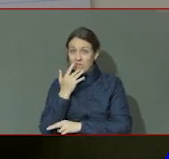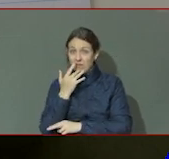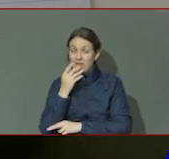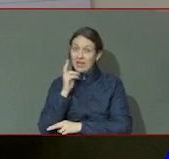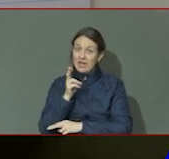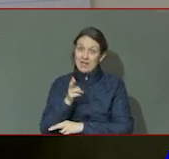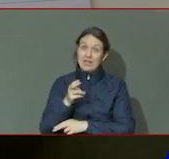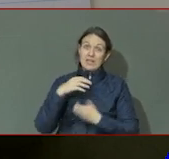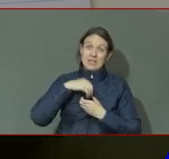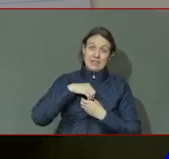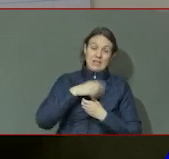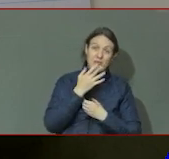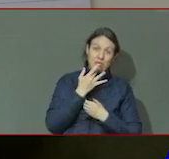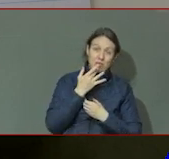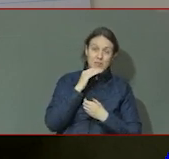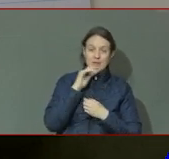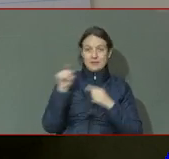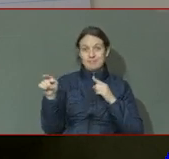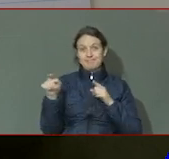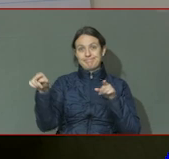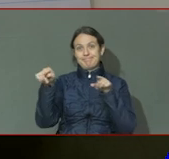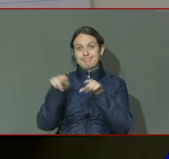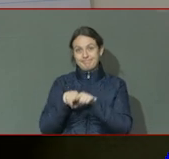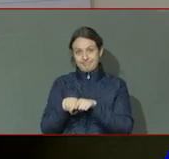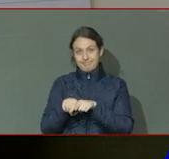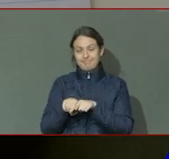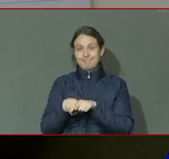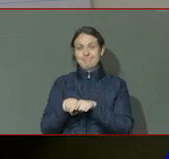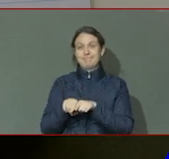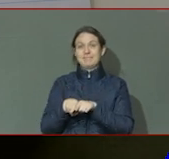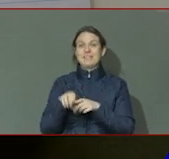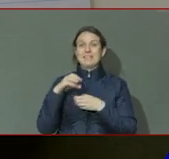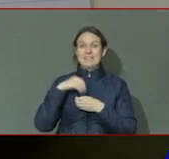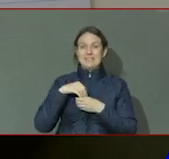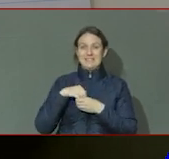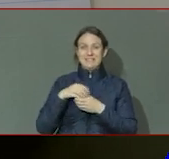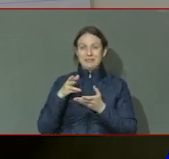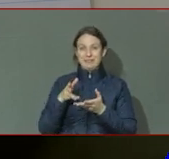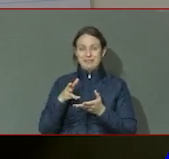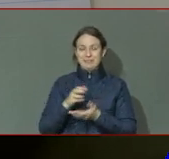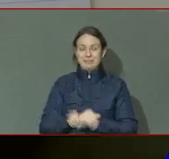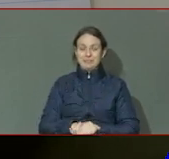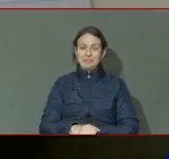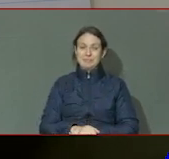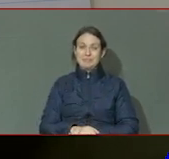endothermic reaction was favored. So that means it is endothermic in this case.